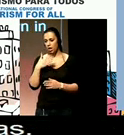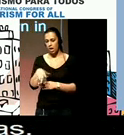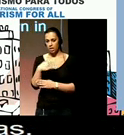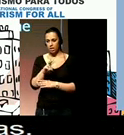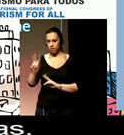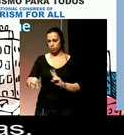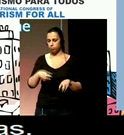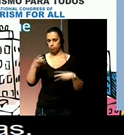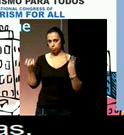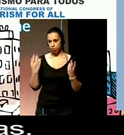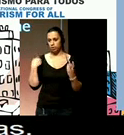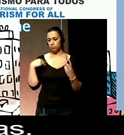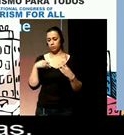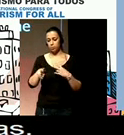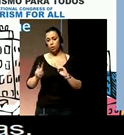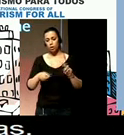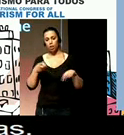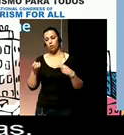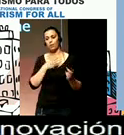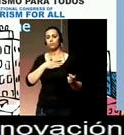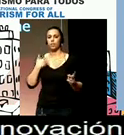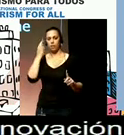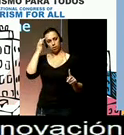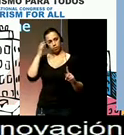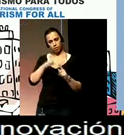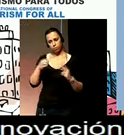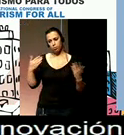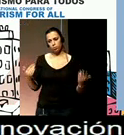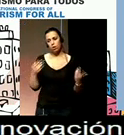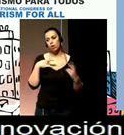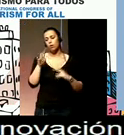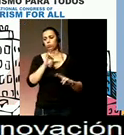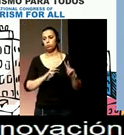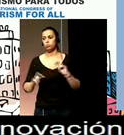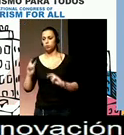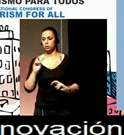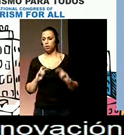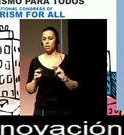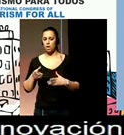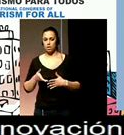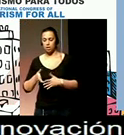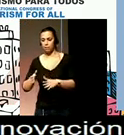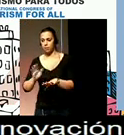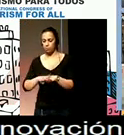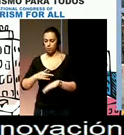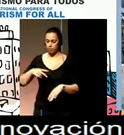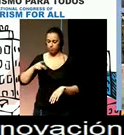creating a simple pedestrian way by removing cars, but created a magnet of recreation.